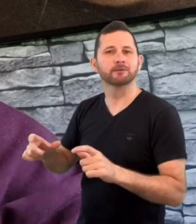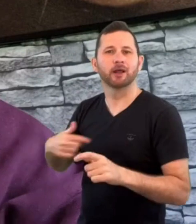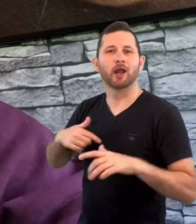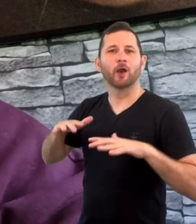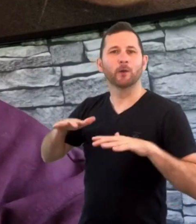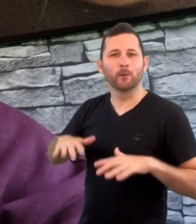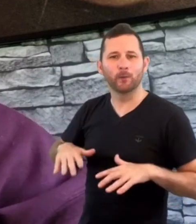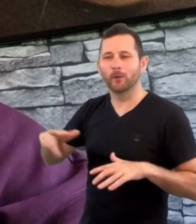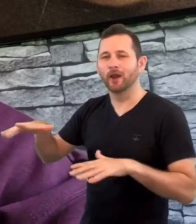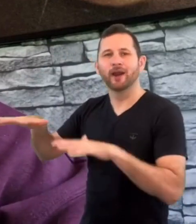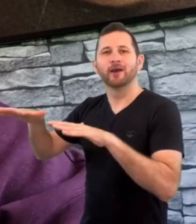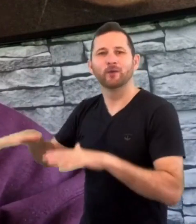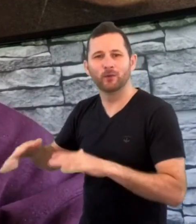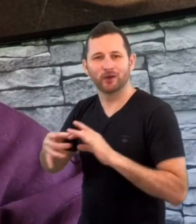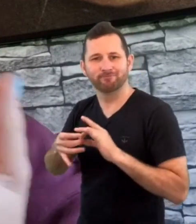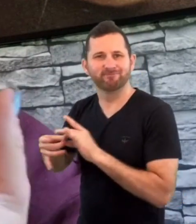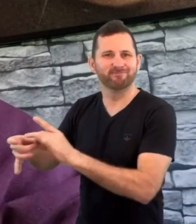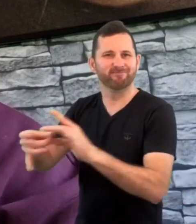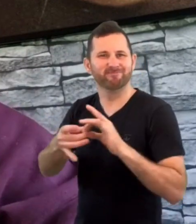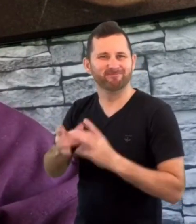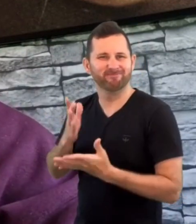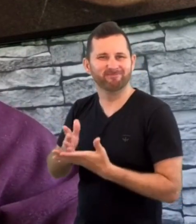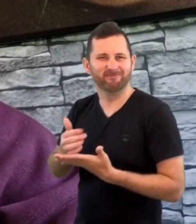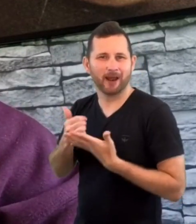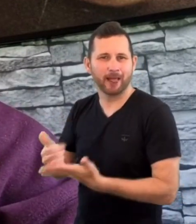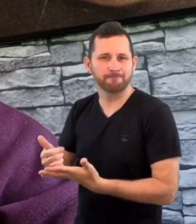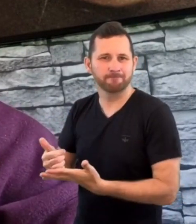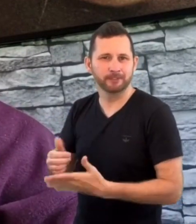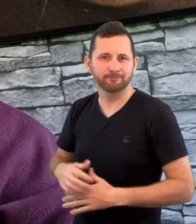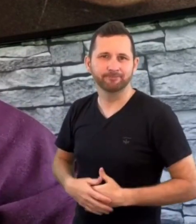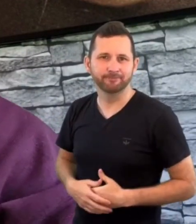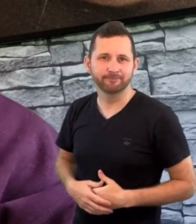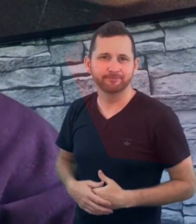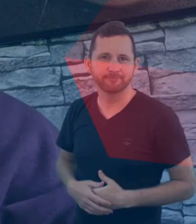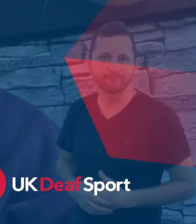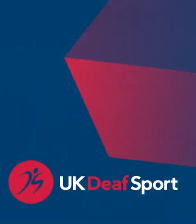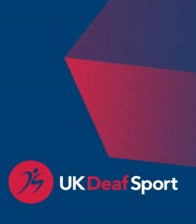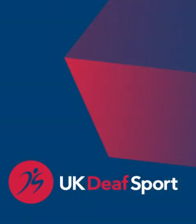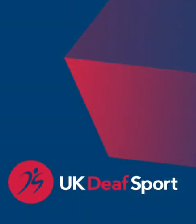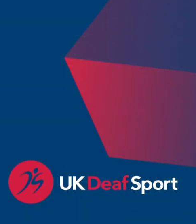feel more at ease as well, which helps me and it helps them. So yeah.